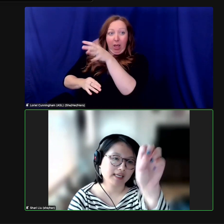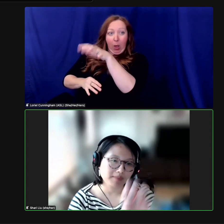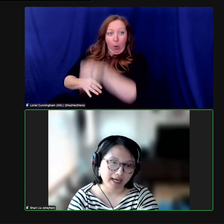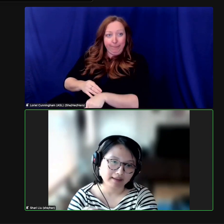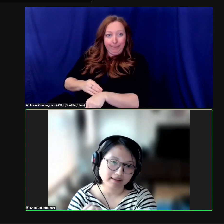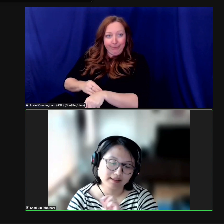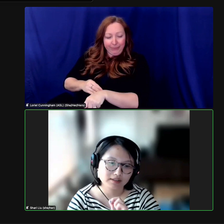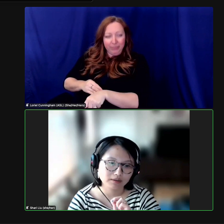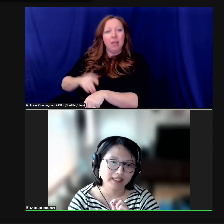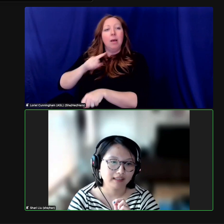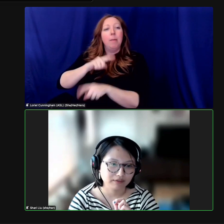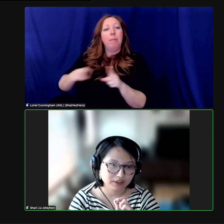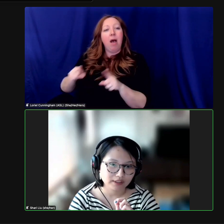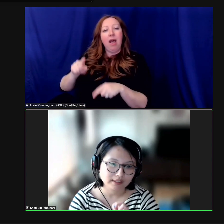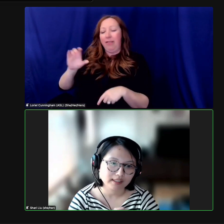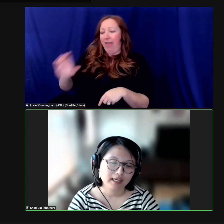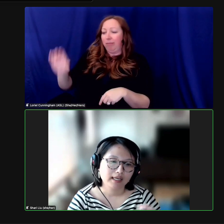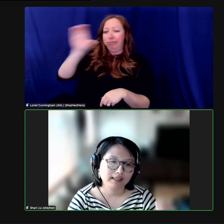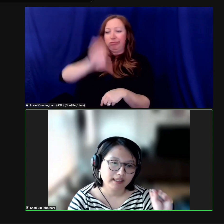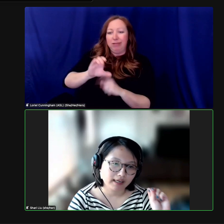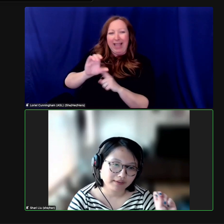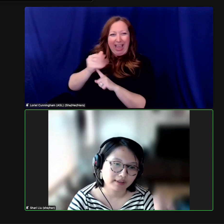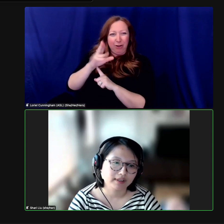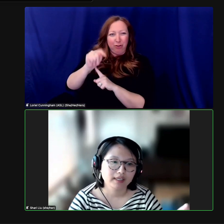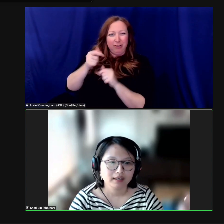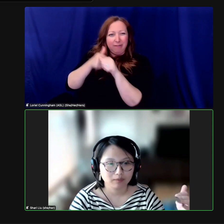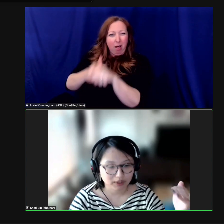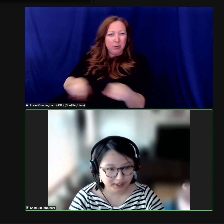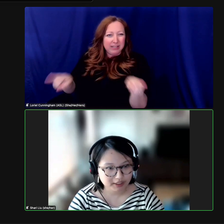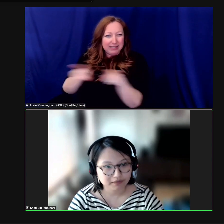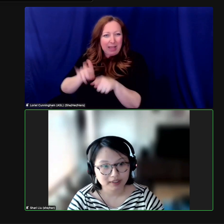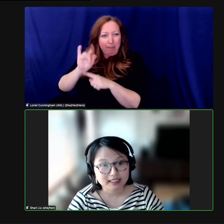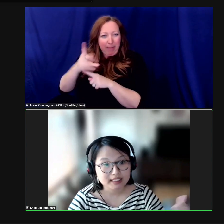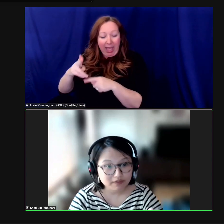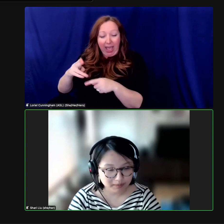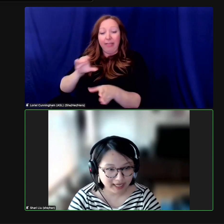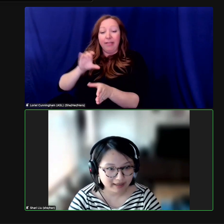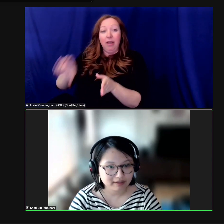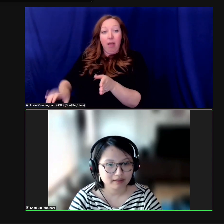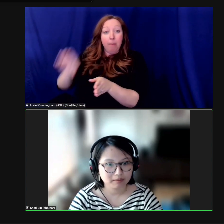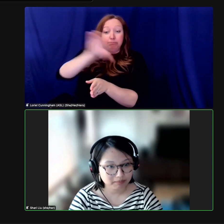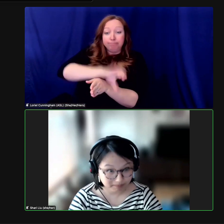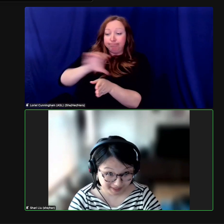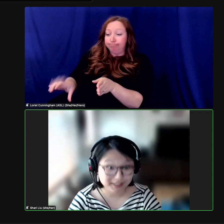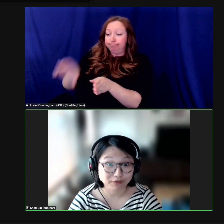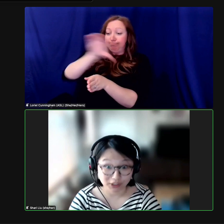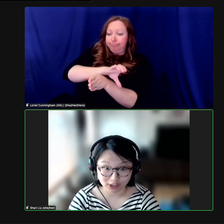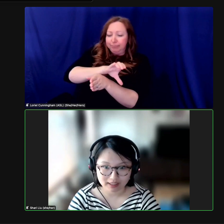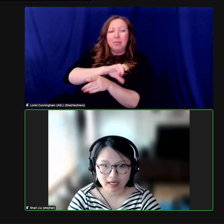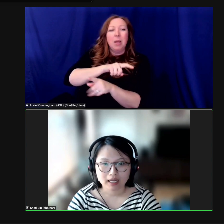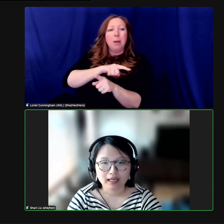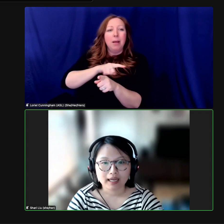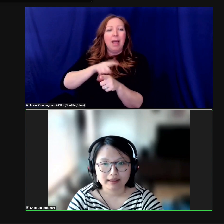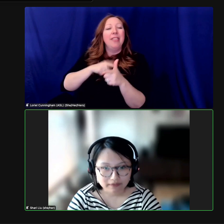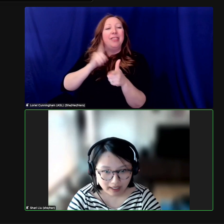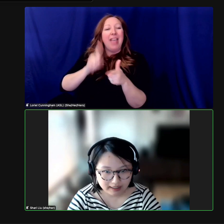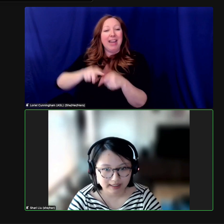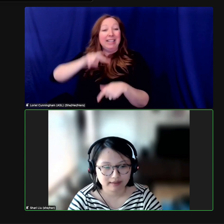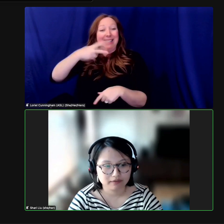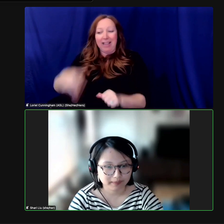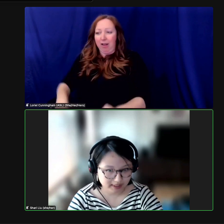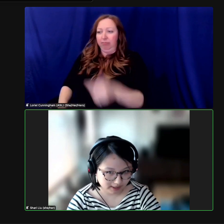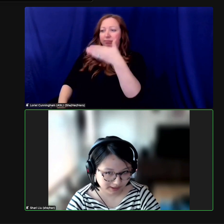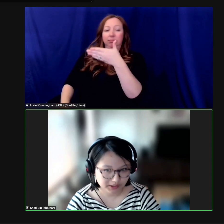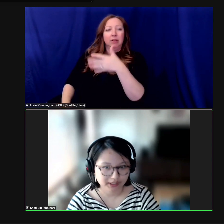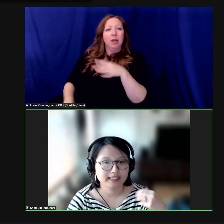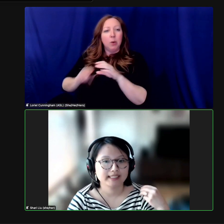the same path that's newly inefficient, and the other in which the agent follows a different path, but it's efficient. And the